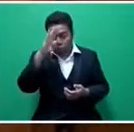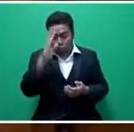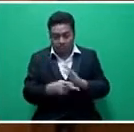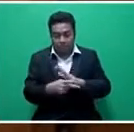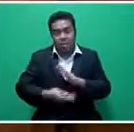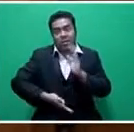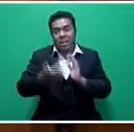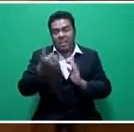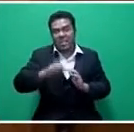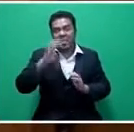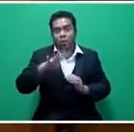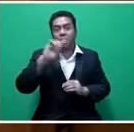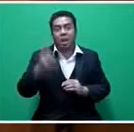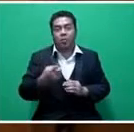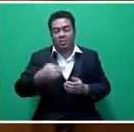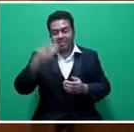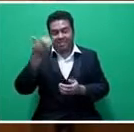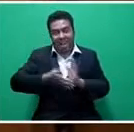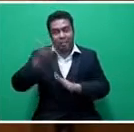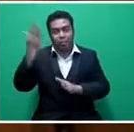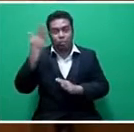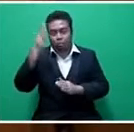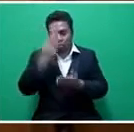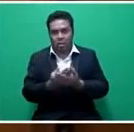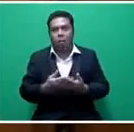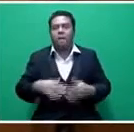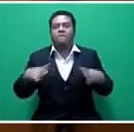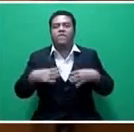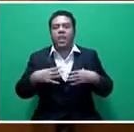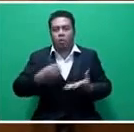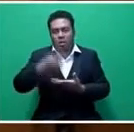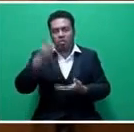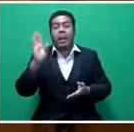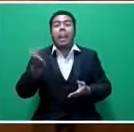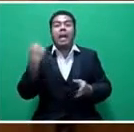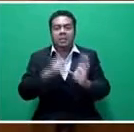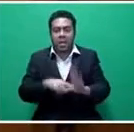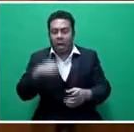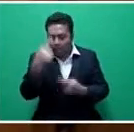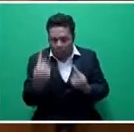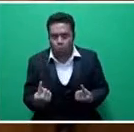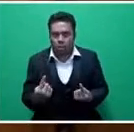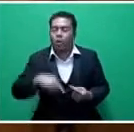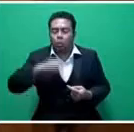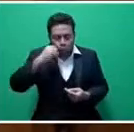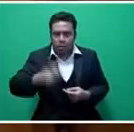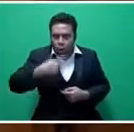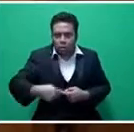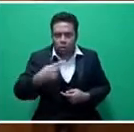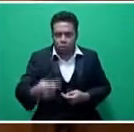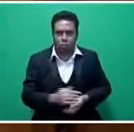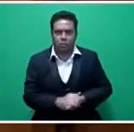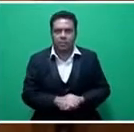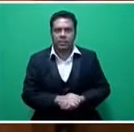primary, and 64,000 secondary school students were assisted through free education last year alone, and it will continue.